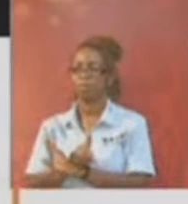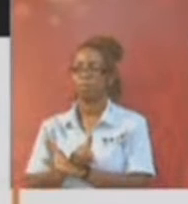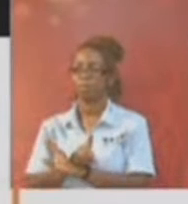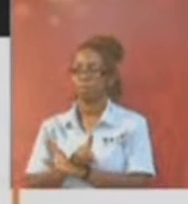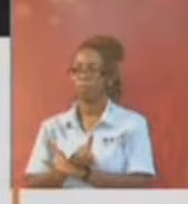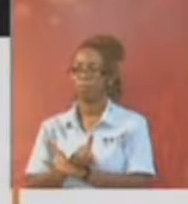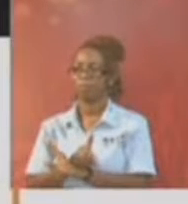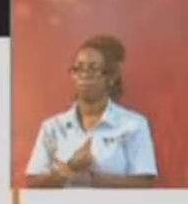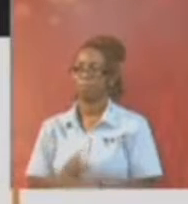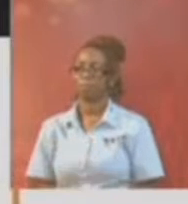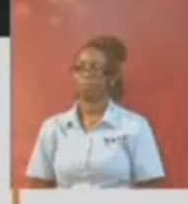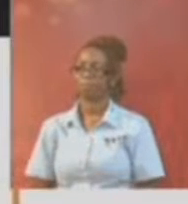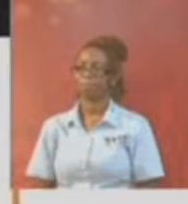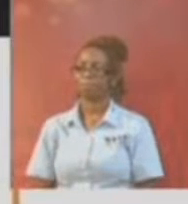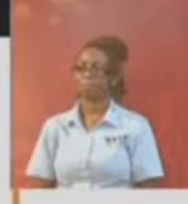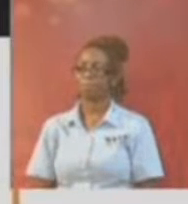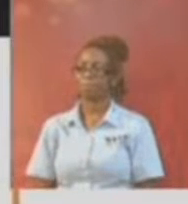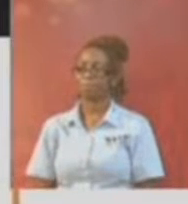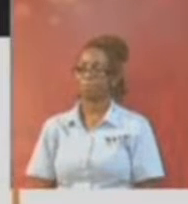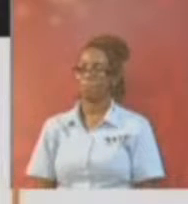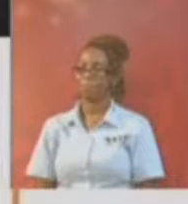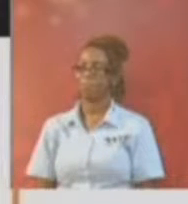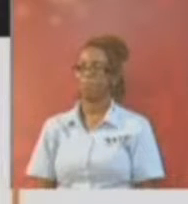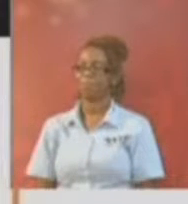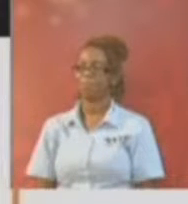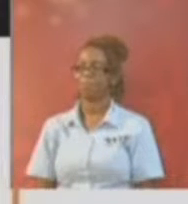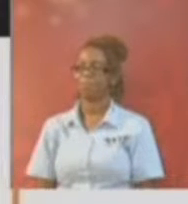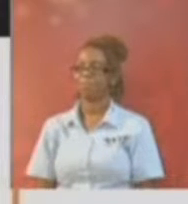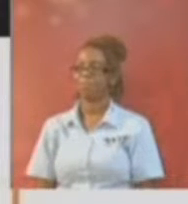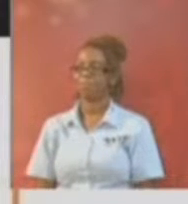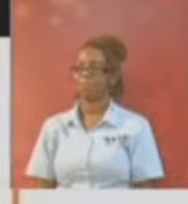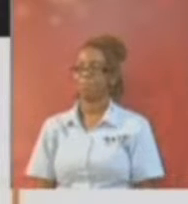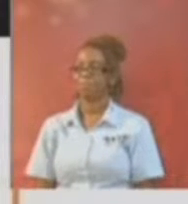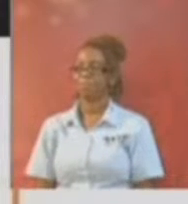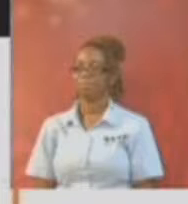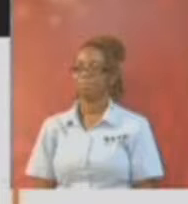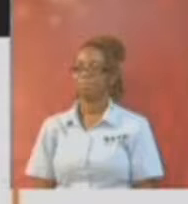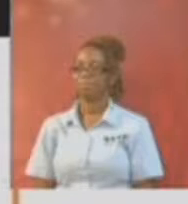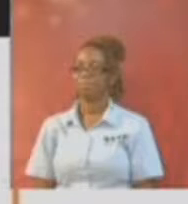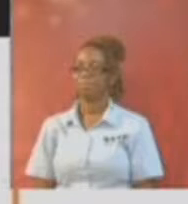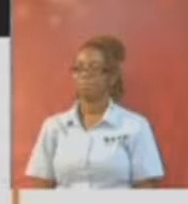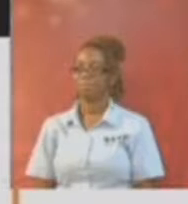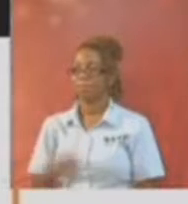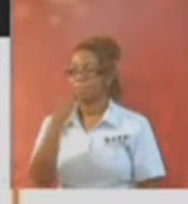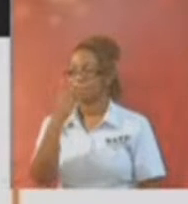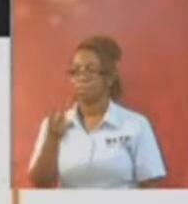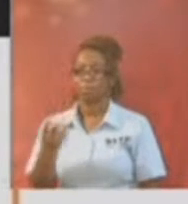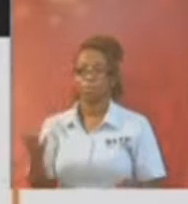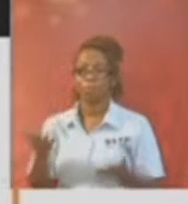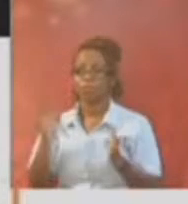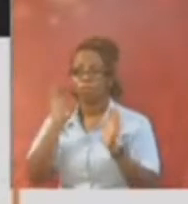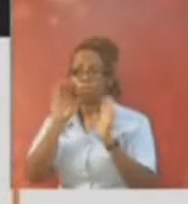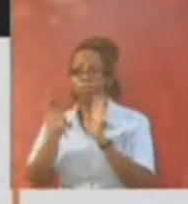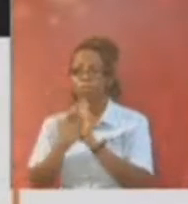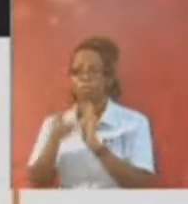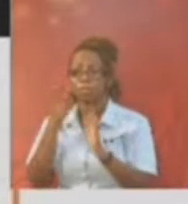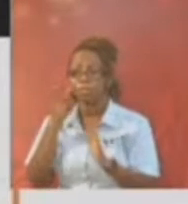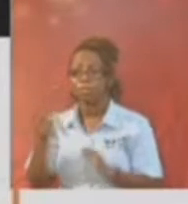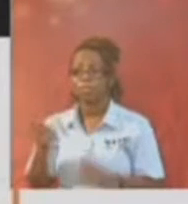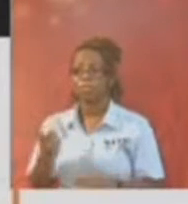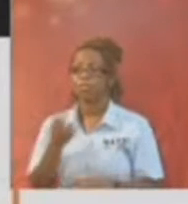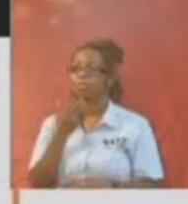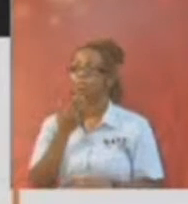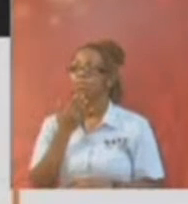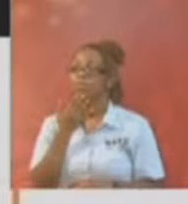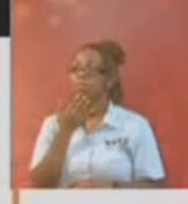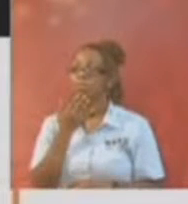properly. And if we are able to, there we are. If we're able to see the graph, we can see the different colors representing